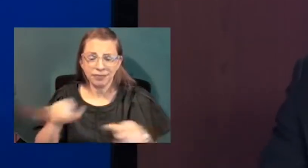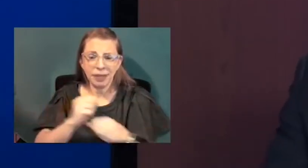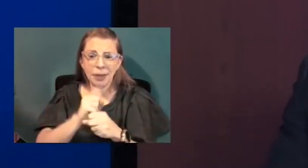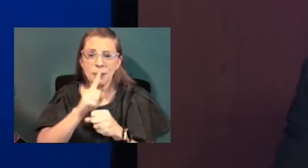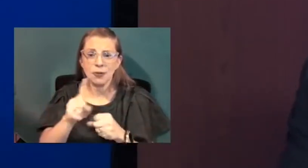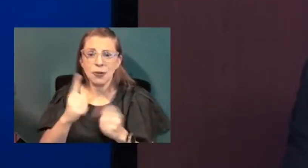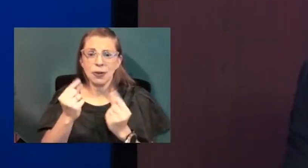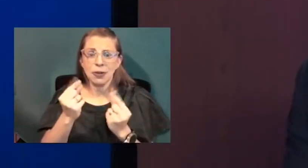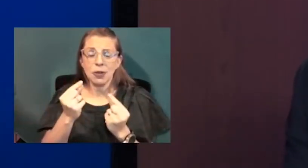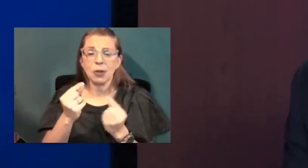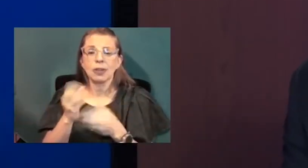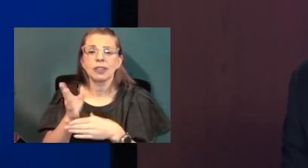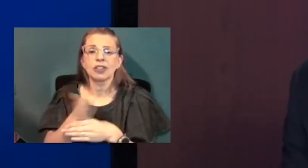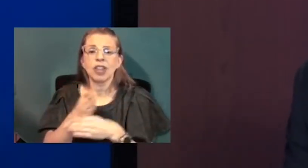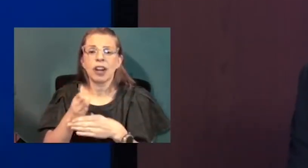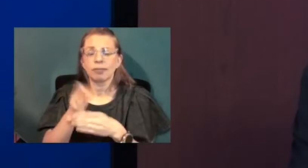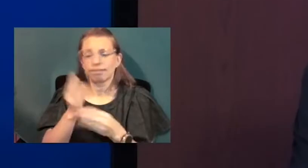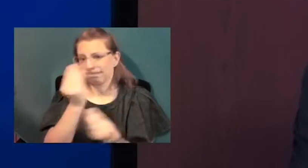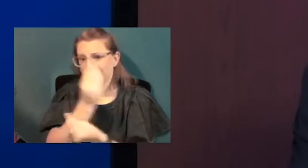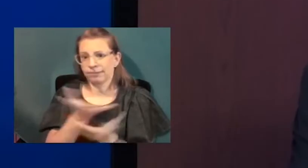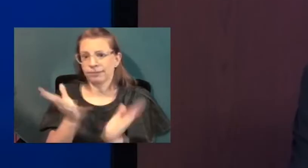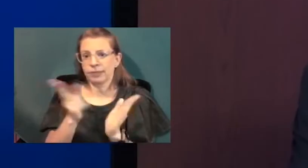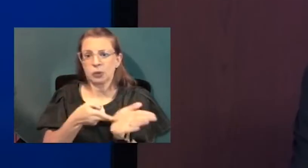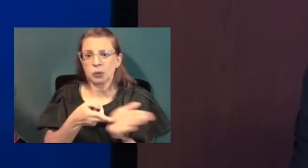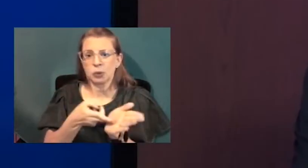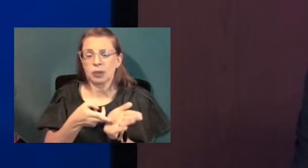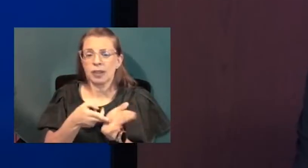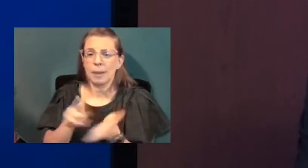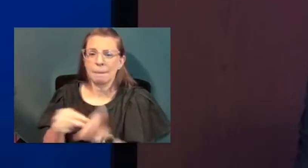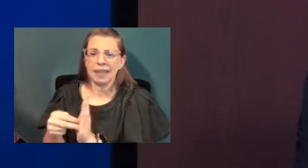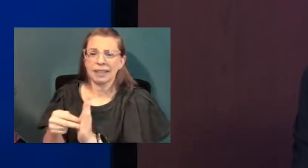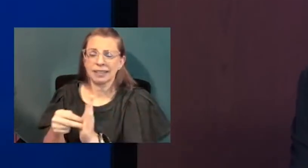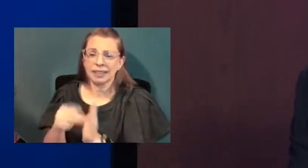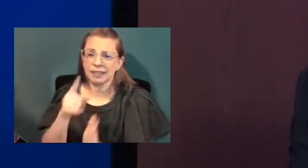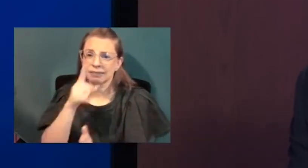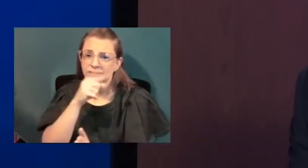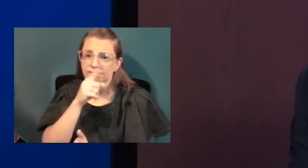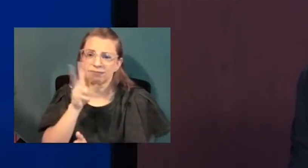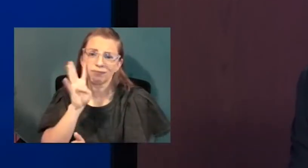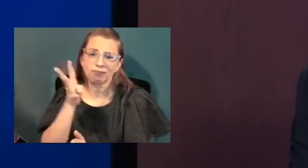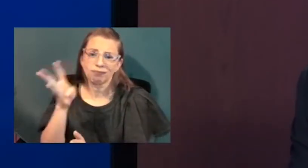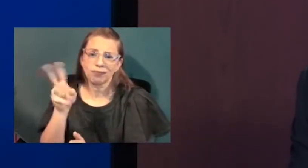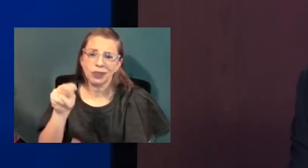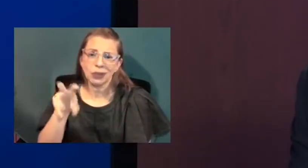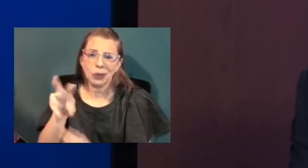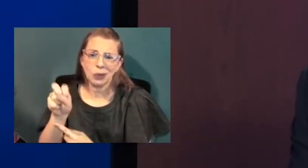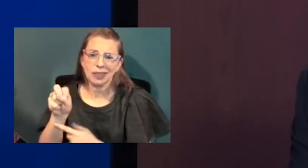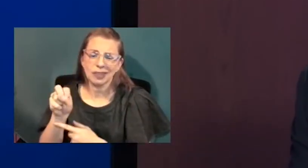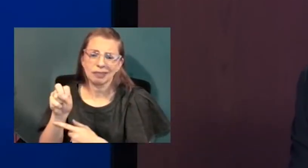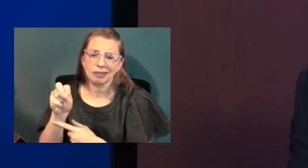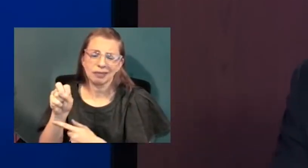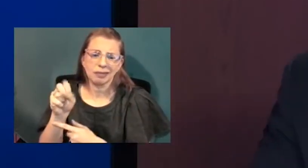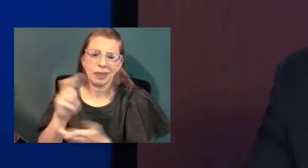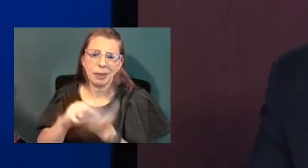truth, and usually that can weigh out on some of the falsehoods you see around. Hawkeye, I saw you shaking your head. Pop in there.